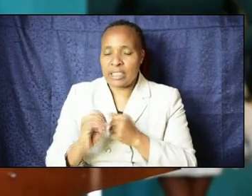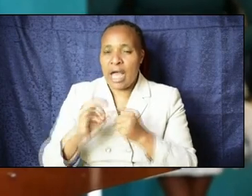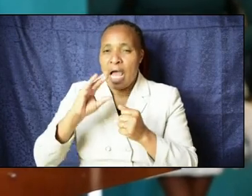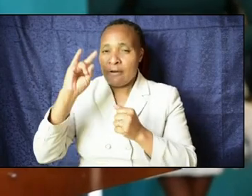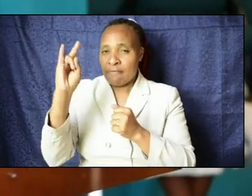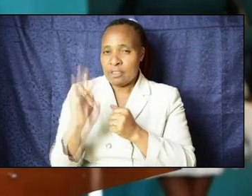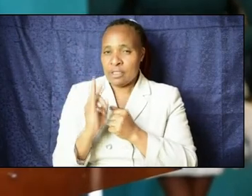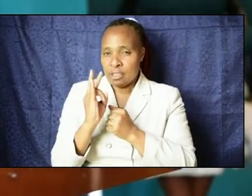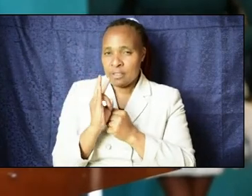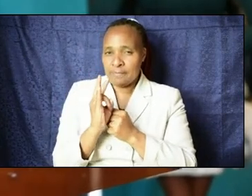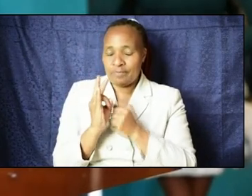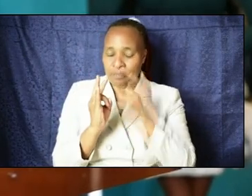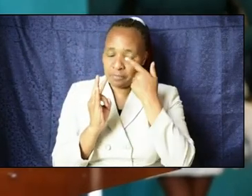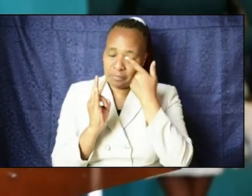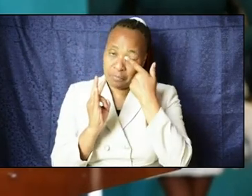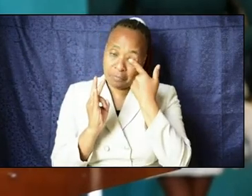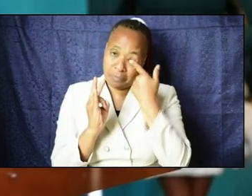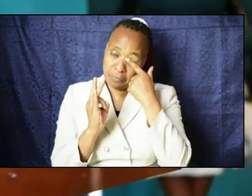Adventists.